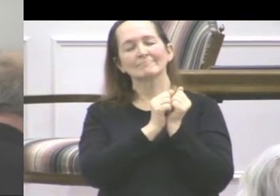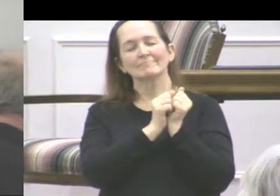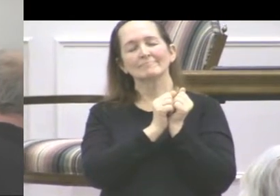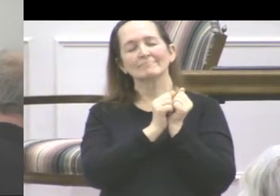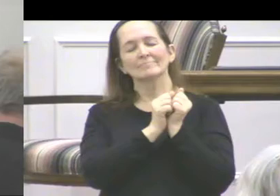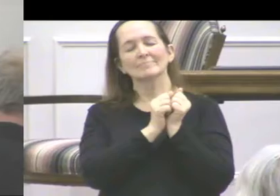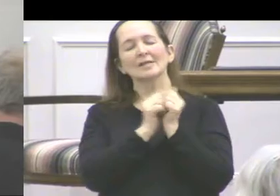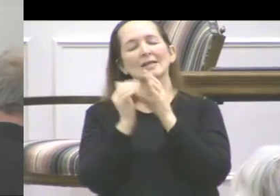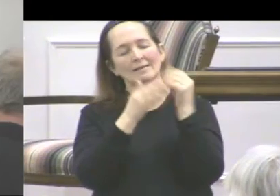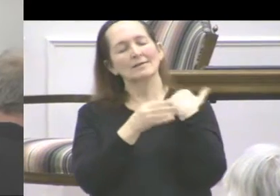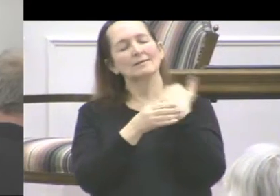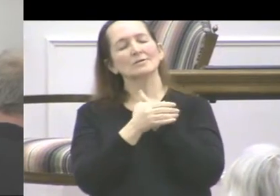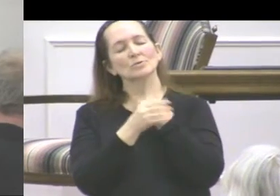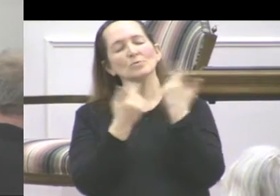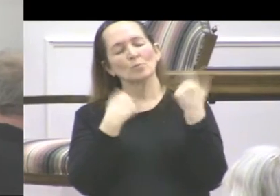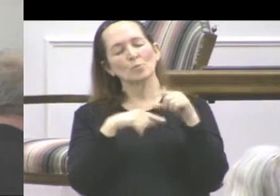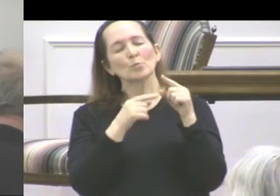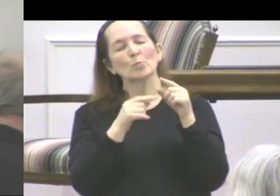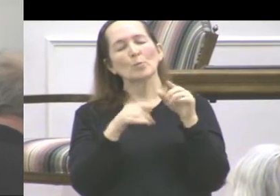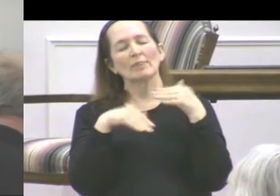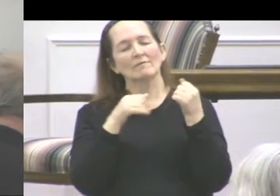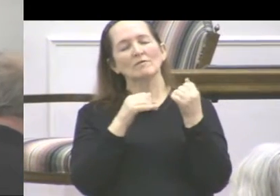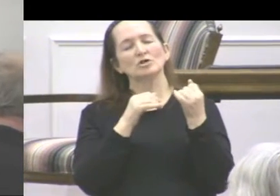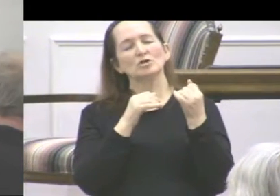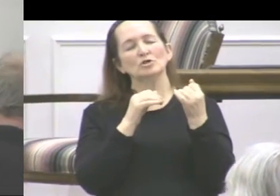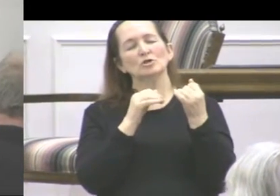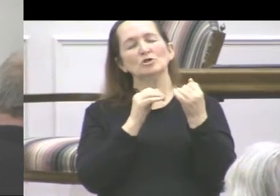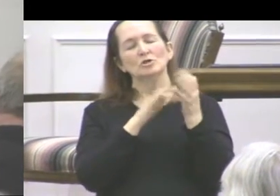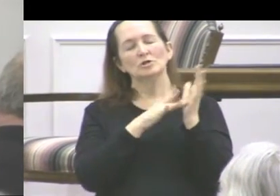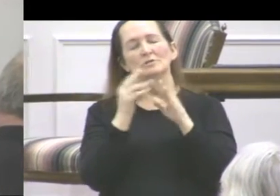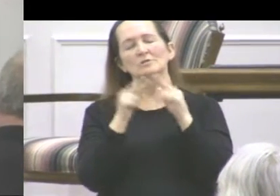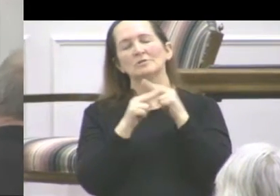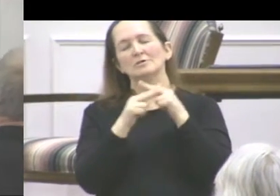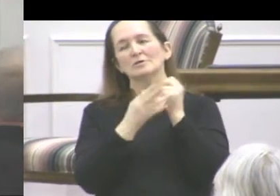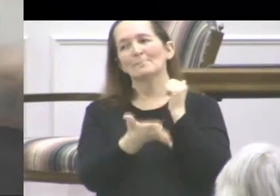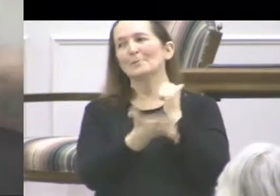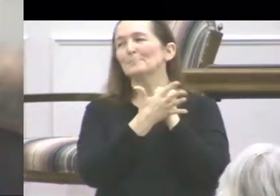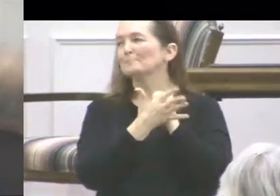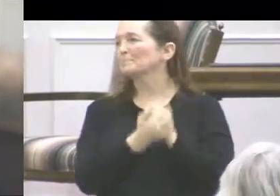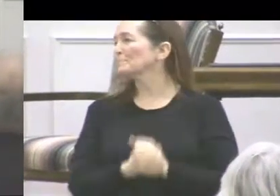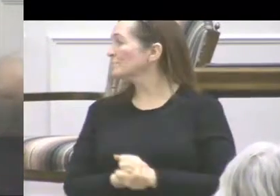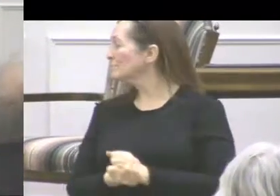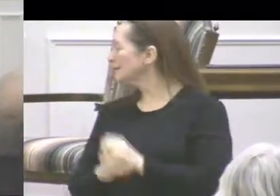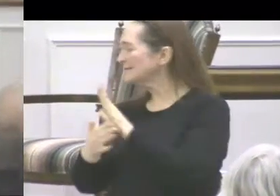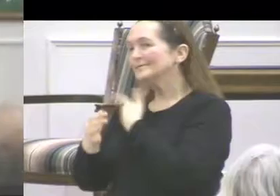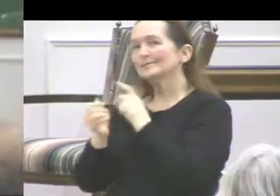leave, would you guide and direct us? In the name of Christ Jesus that we pray. Amen.